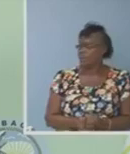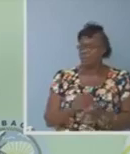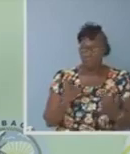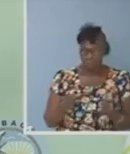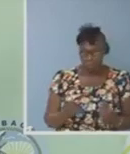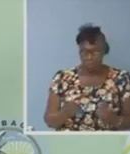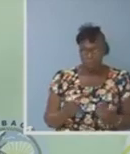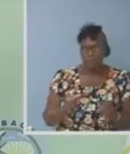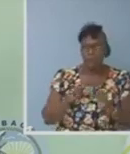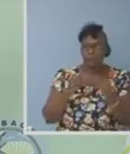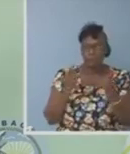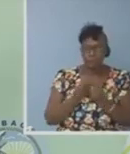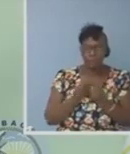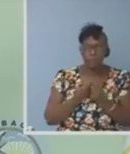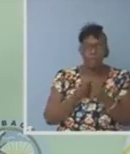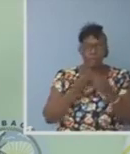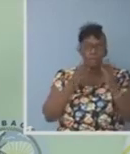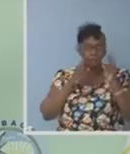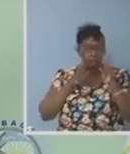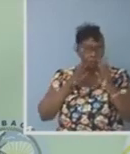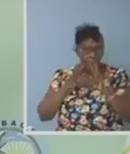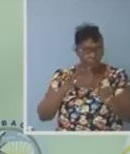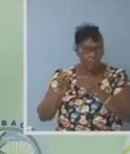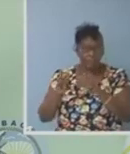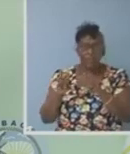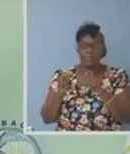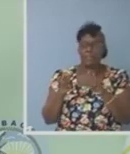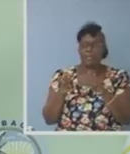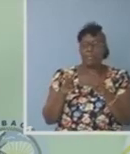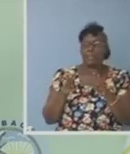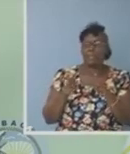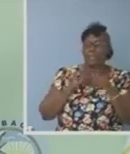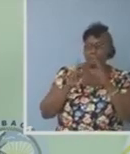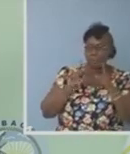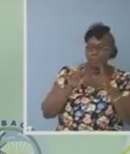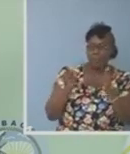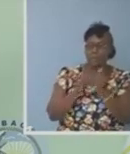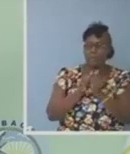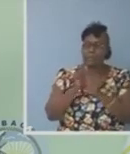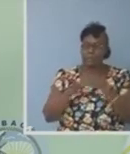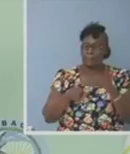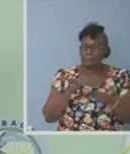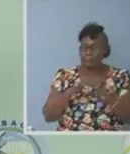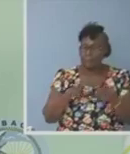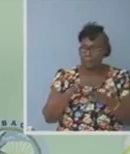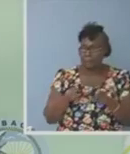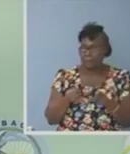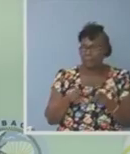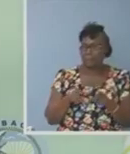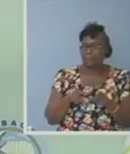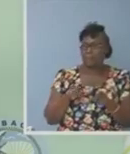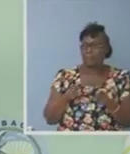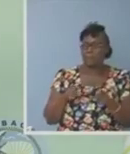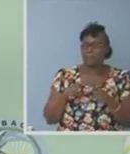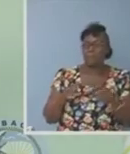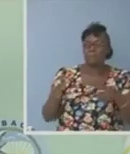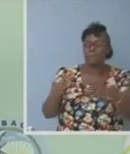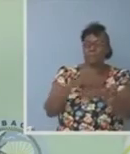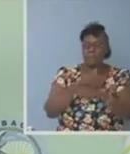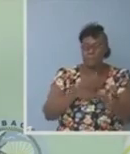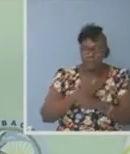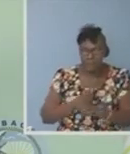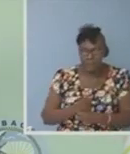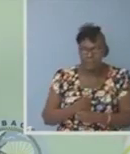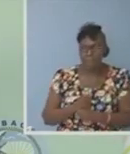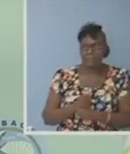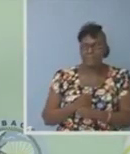reviewing and liaising with our clients to get a first-hand feel